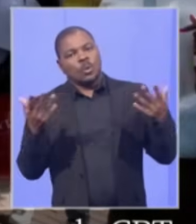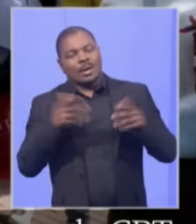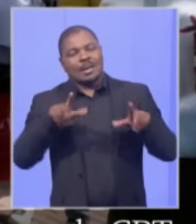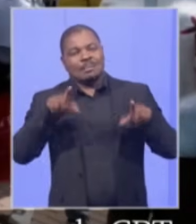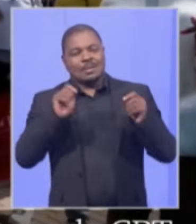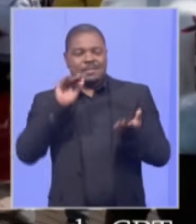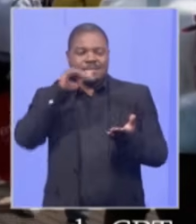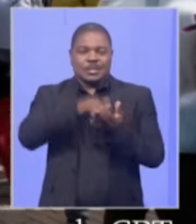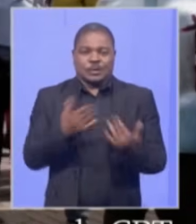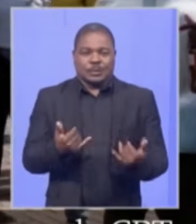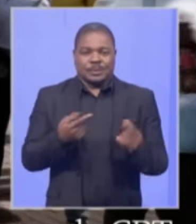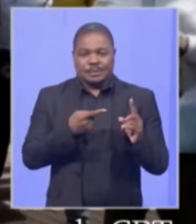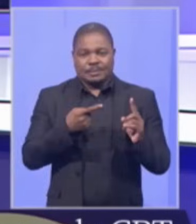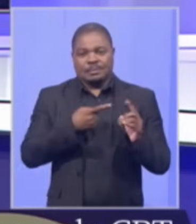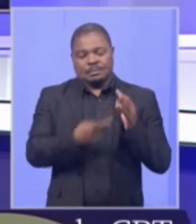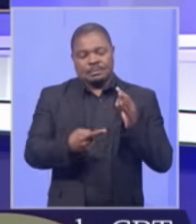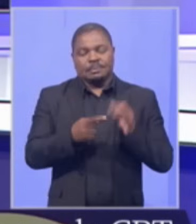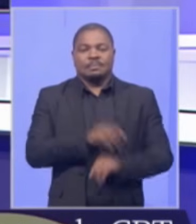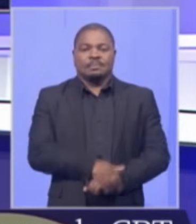hono.